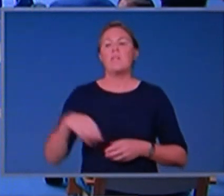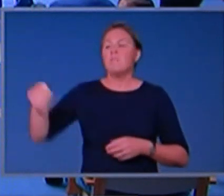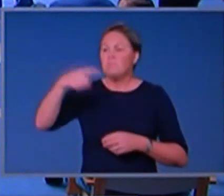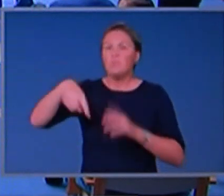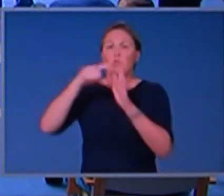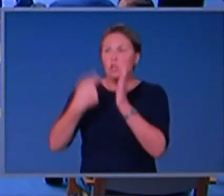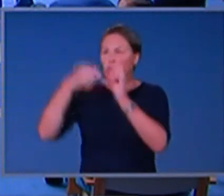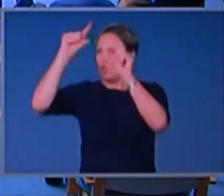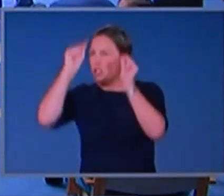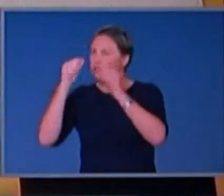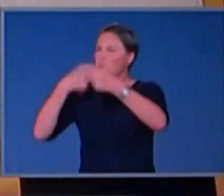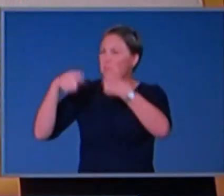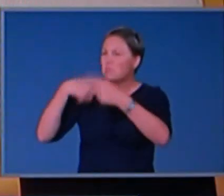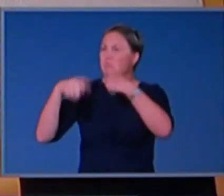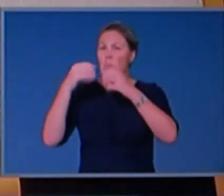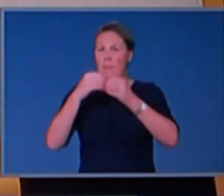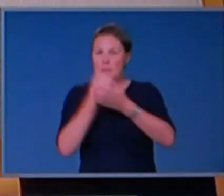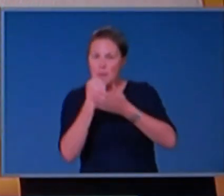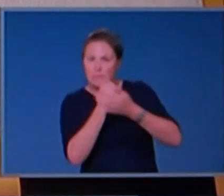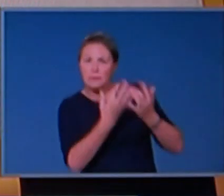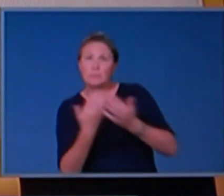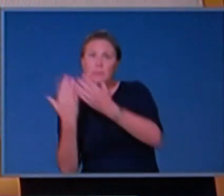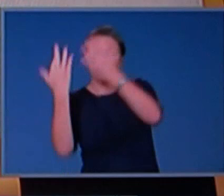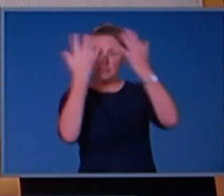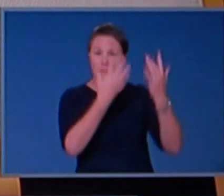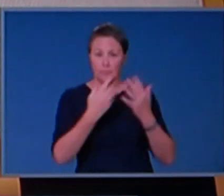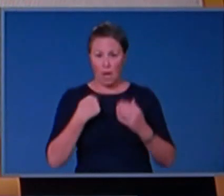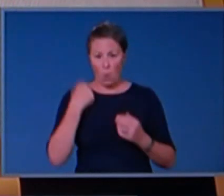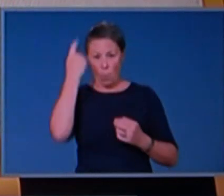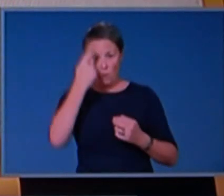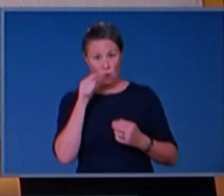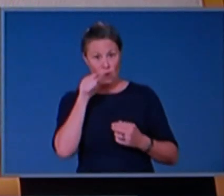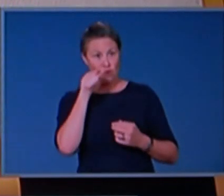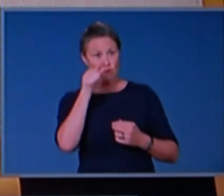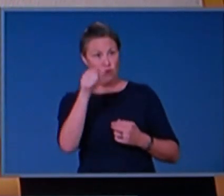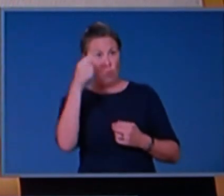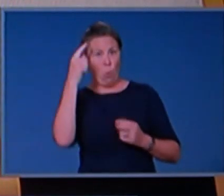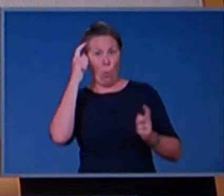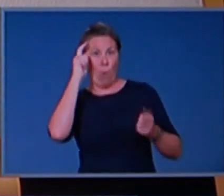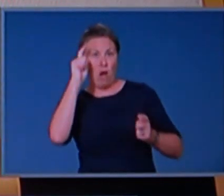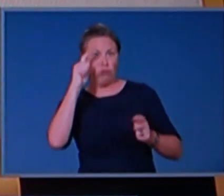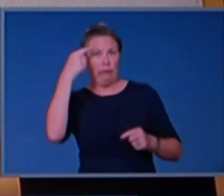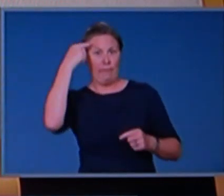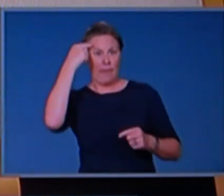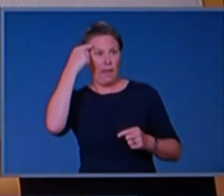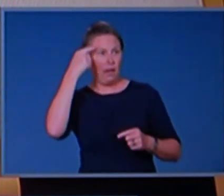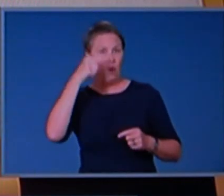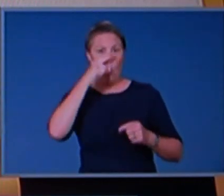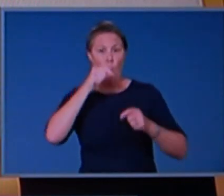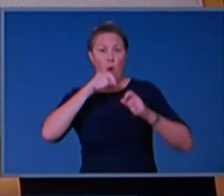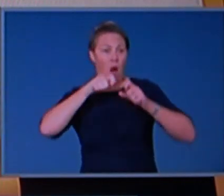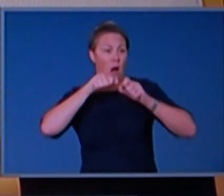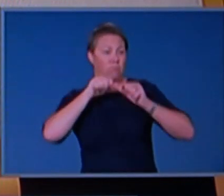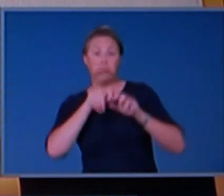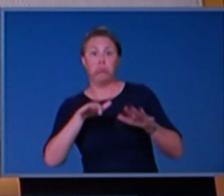ever going to see levels akin to the United States or parts of Europe? What's the likelihood of such a big second wave, or can